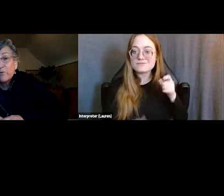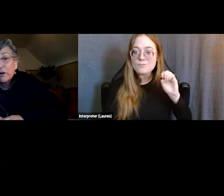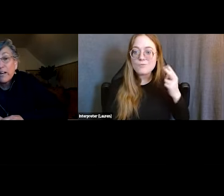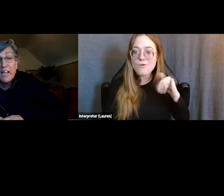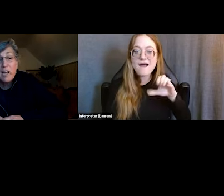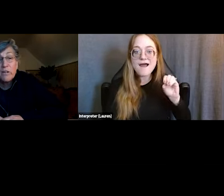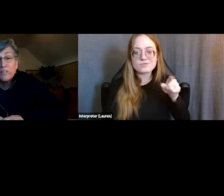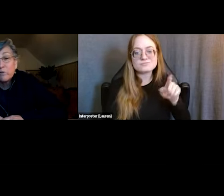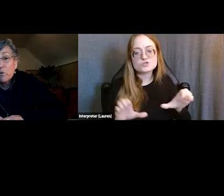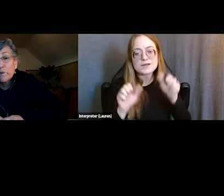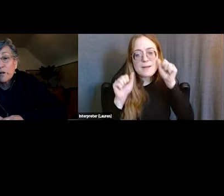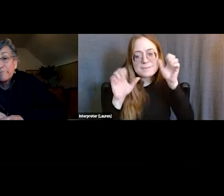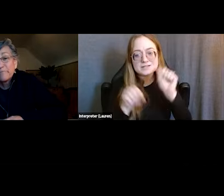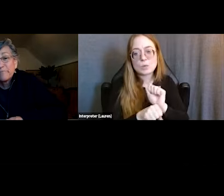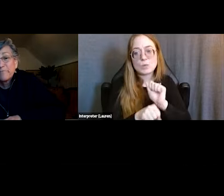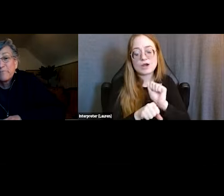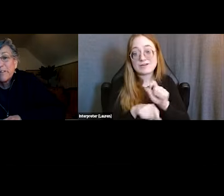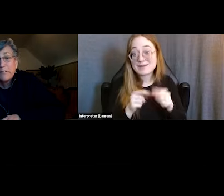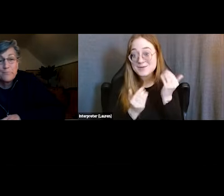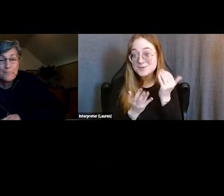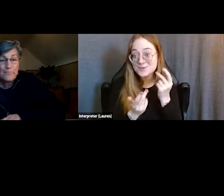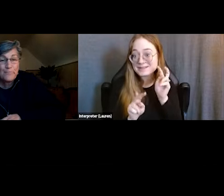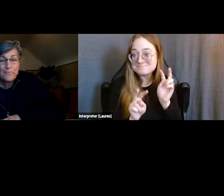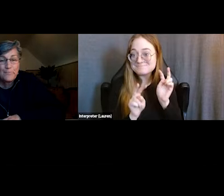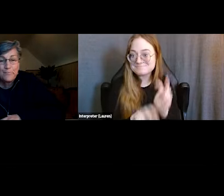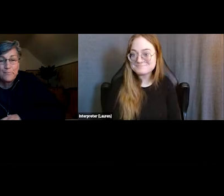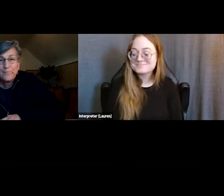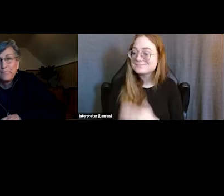doing amazing work. And I can't wait to hear more about it. Thank you.